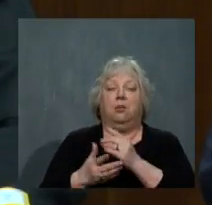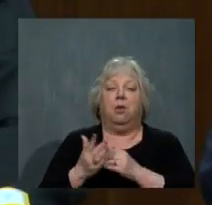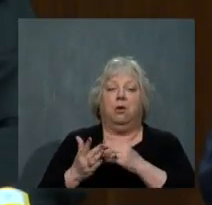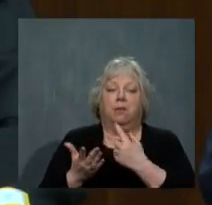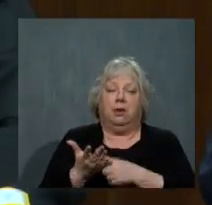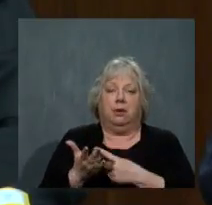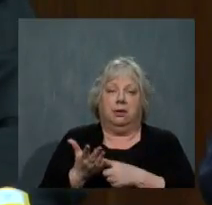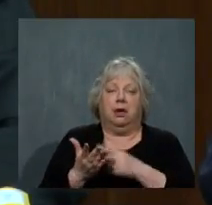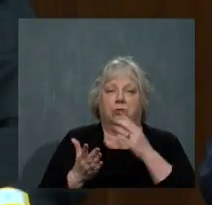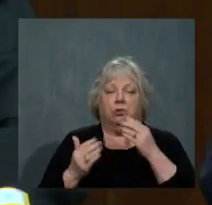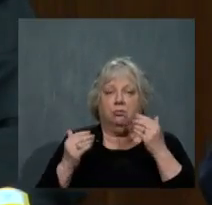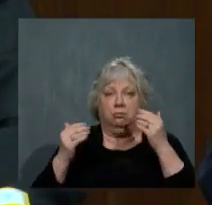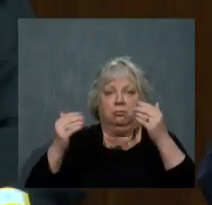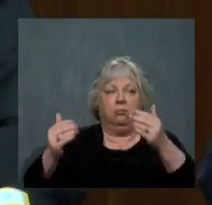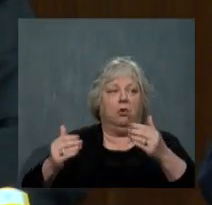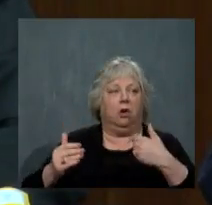can,